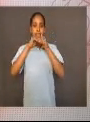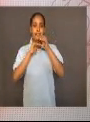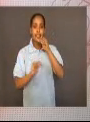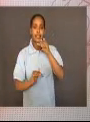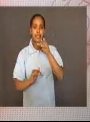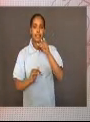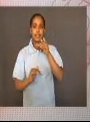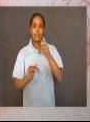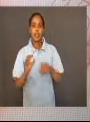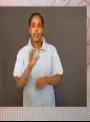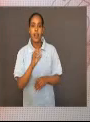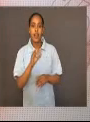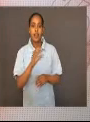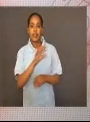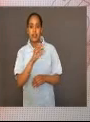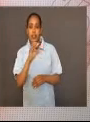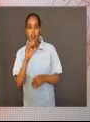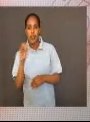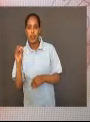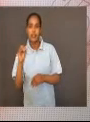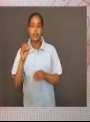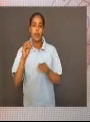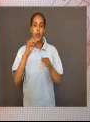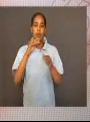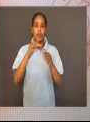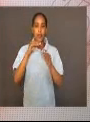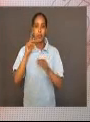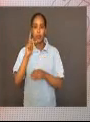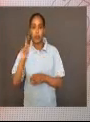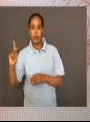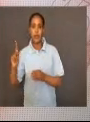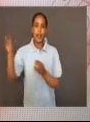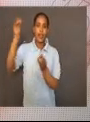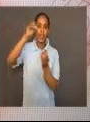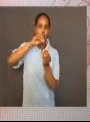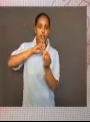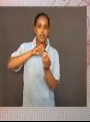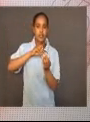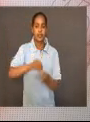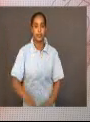decreases as the amount of product increases.